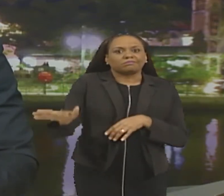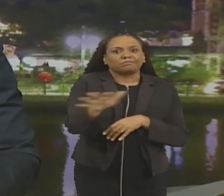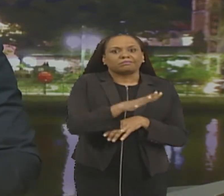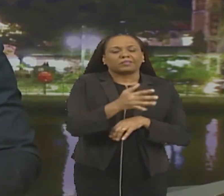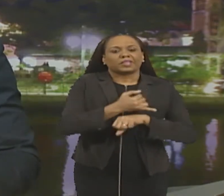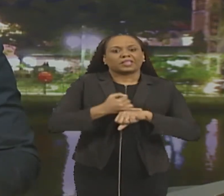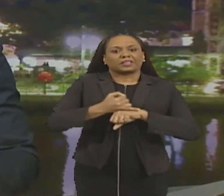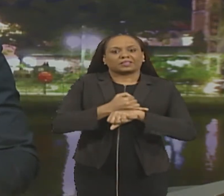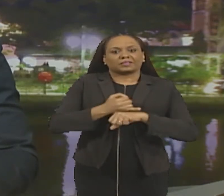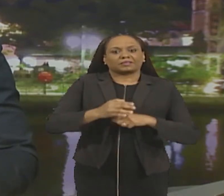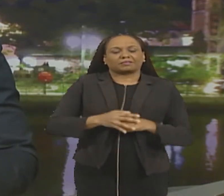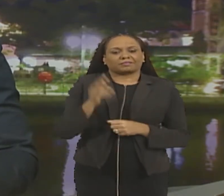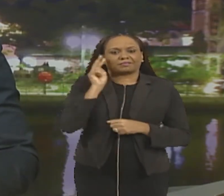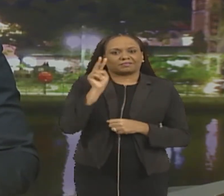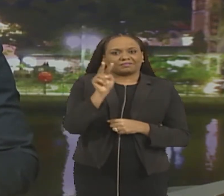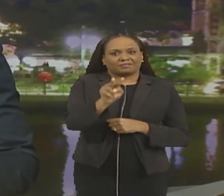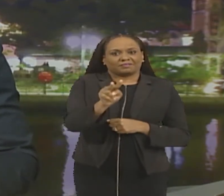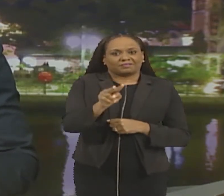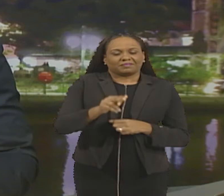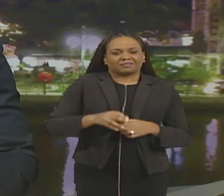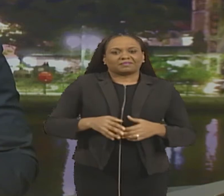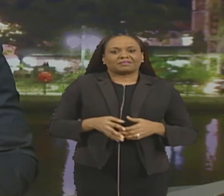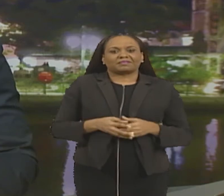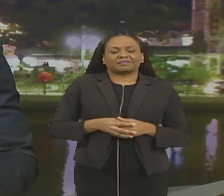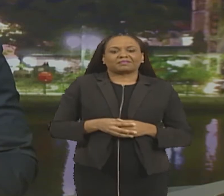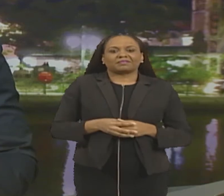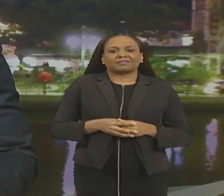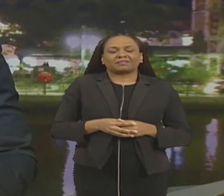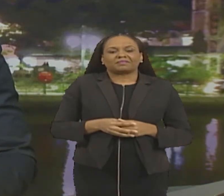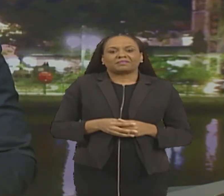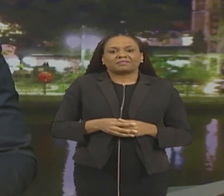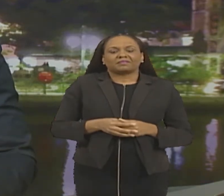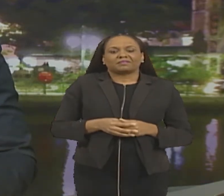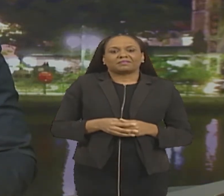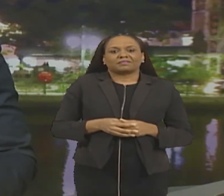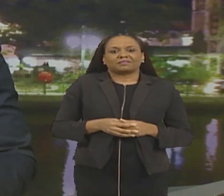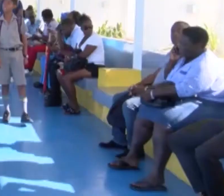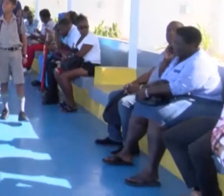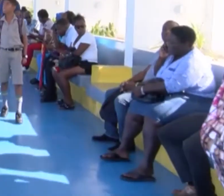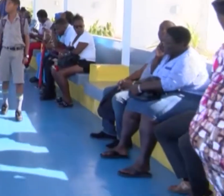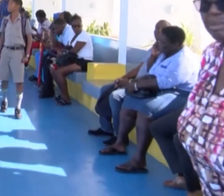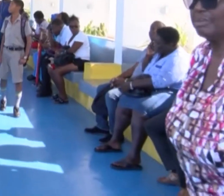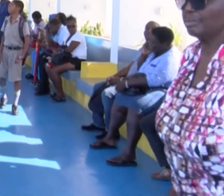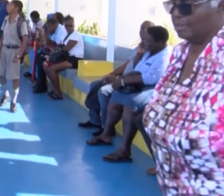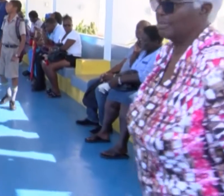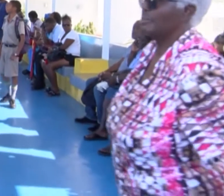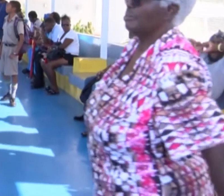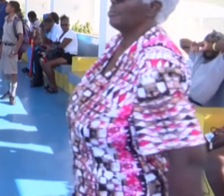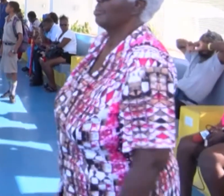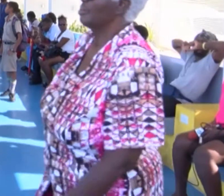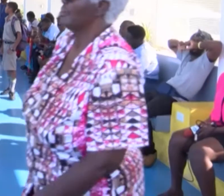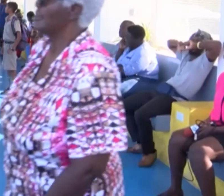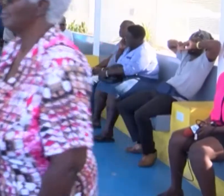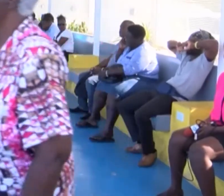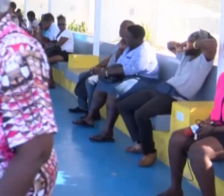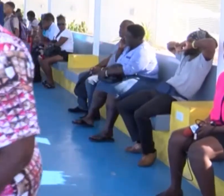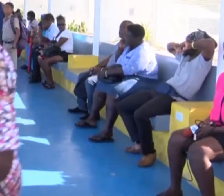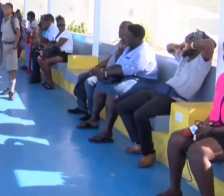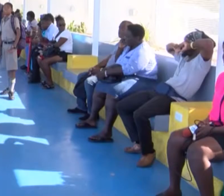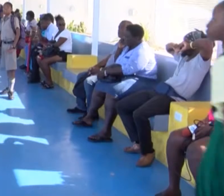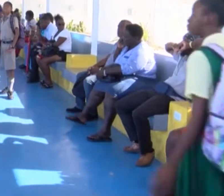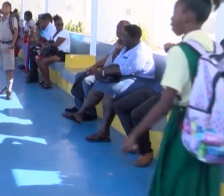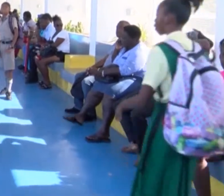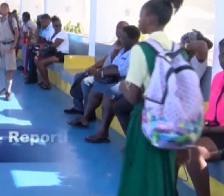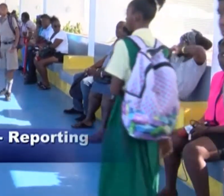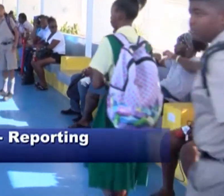island. Our Rianne Phillips has been following that story. In the city, over by the Constitution River Terminal,